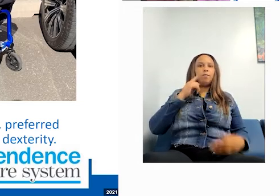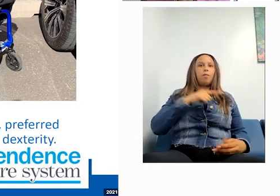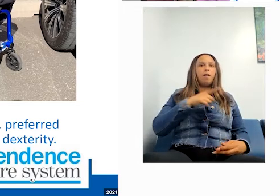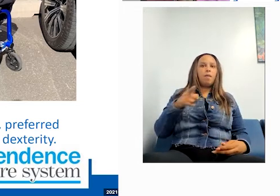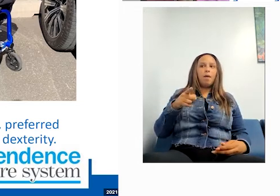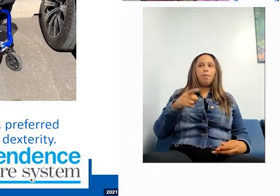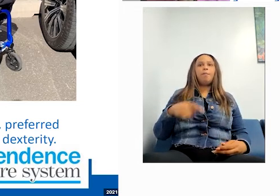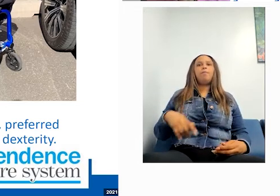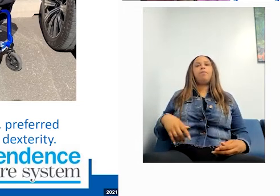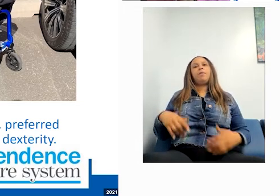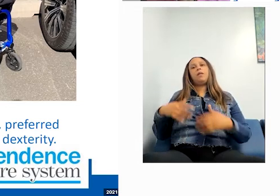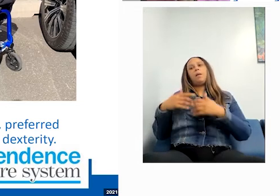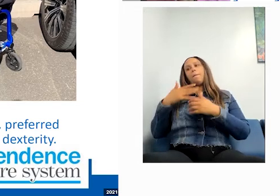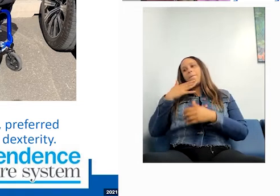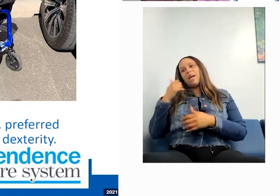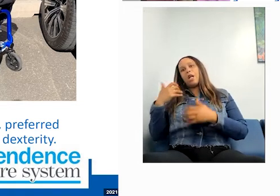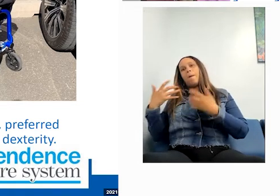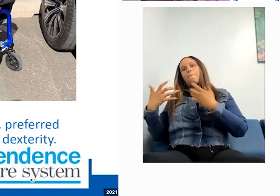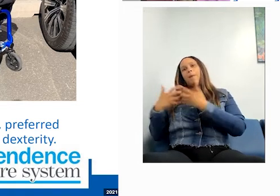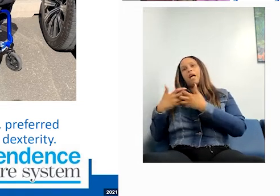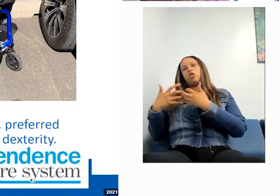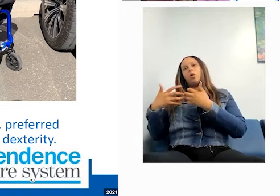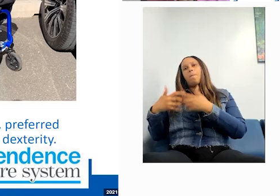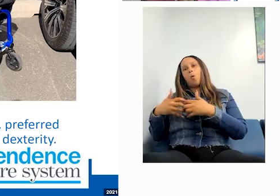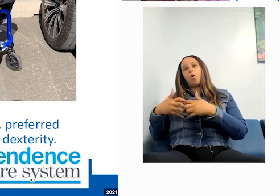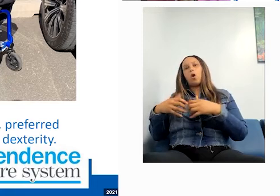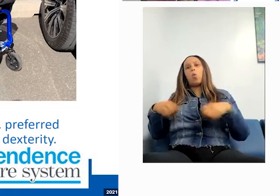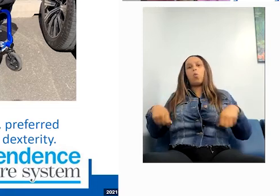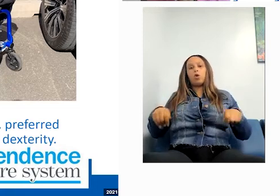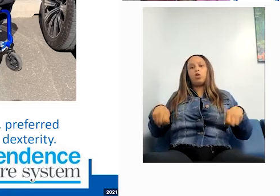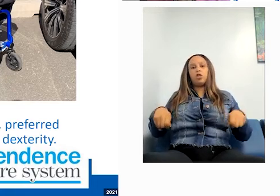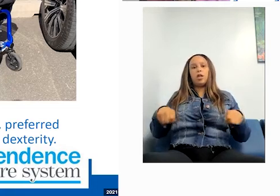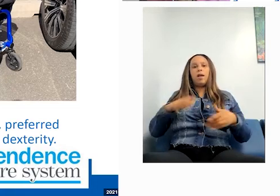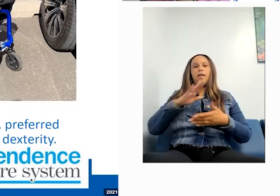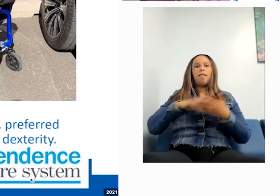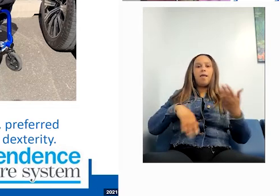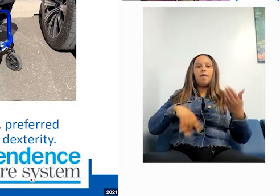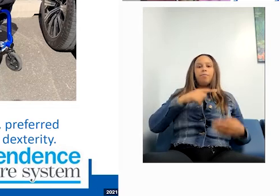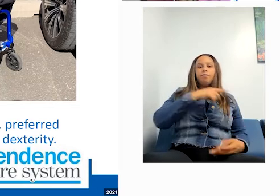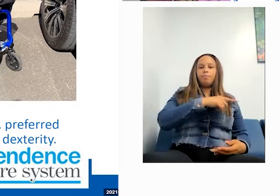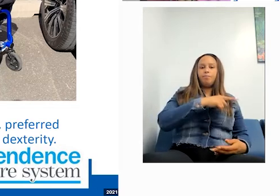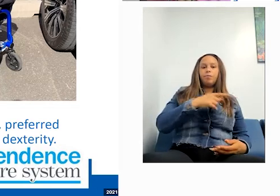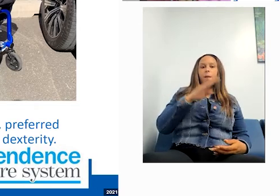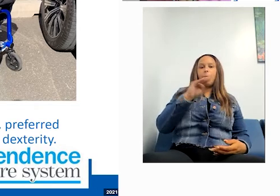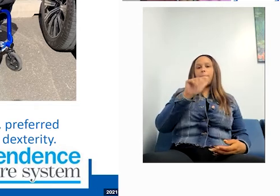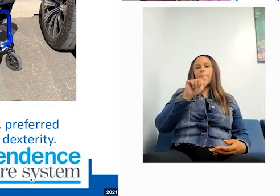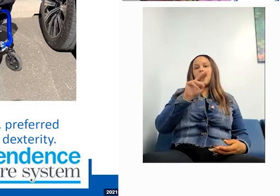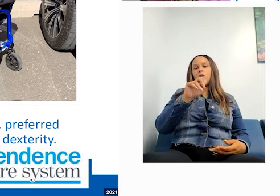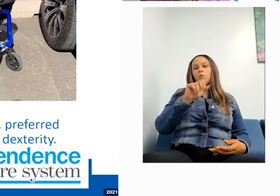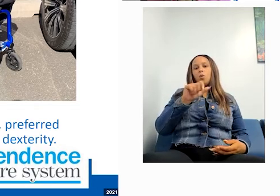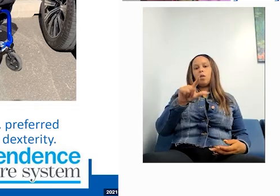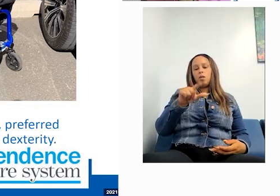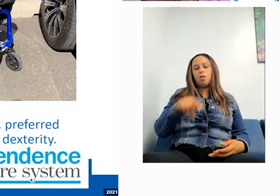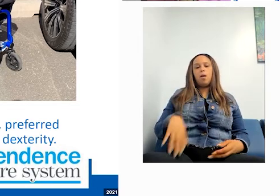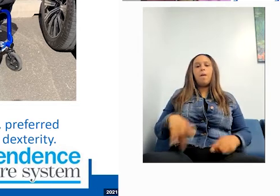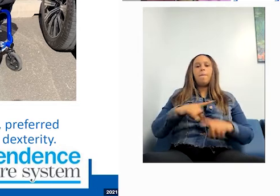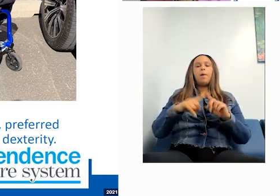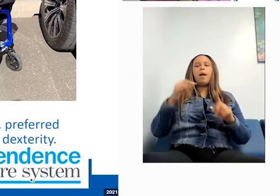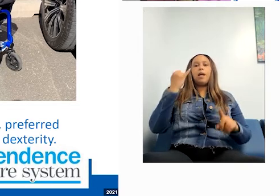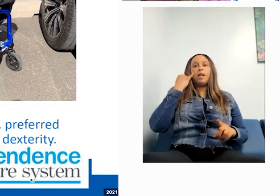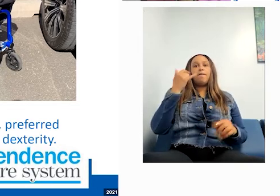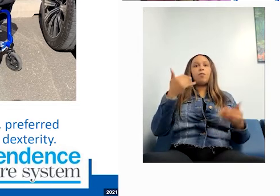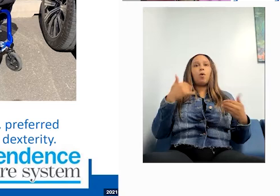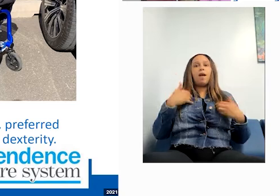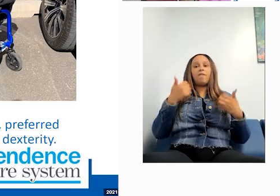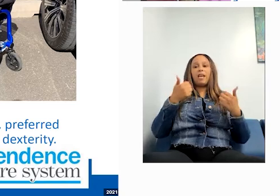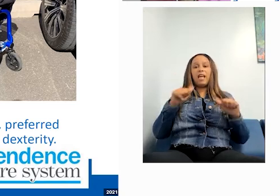wheel version to be easier to operate in multiple environments. But if you're having any upper